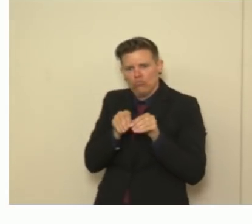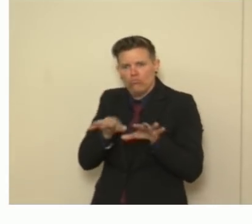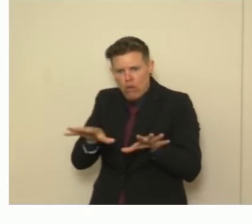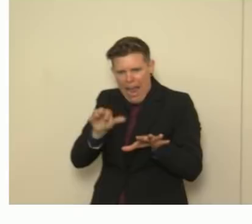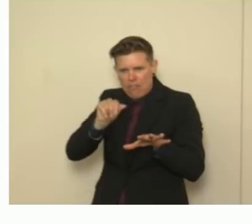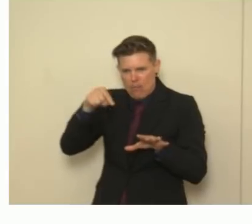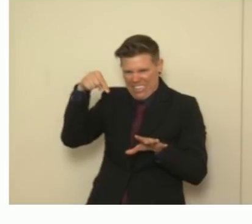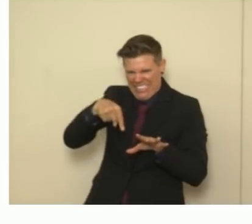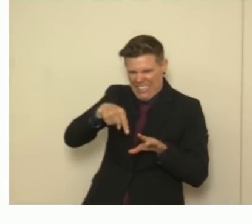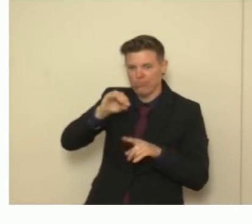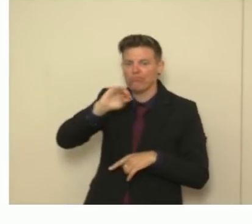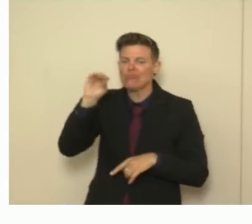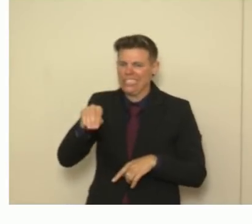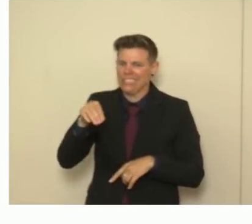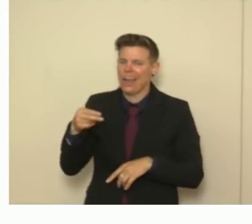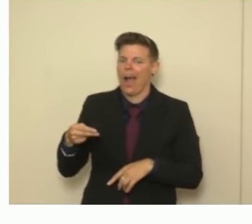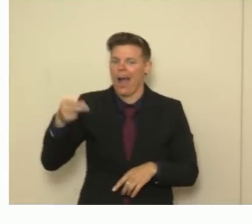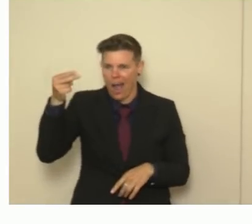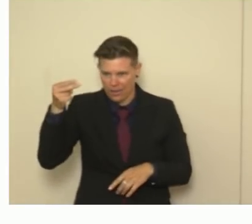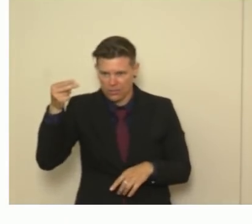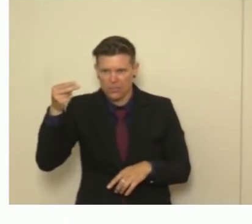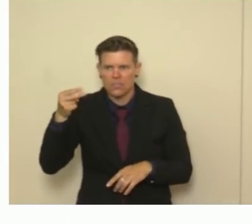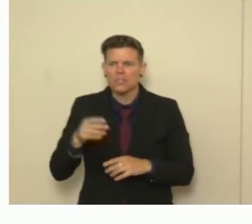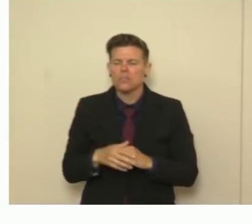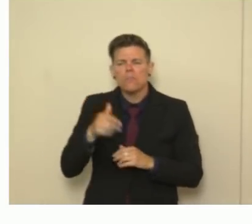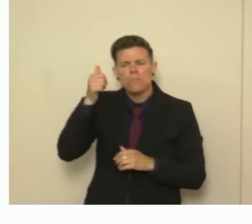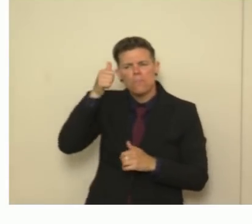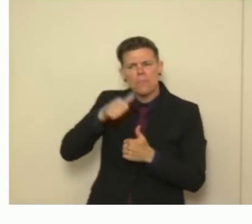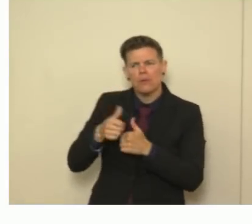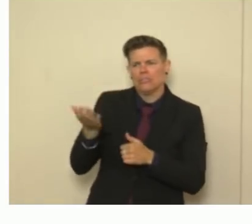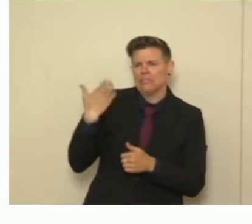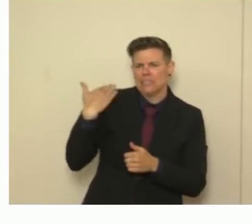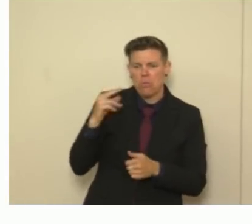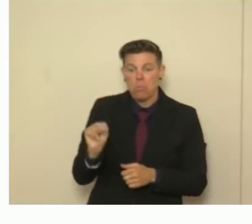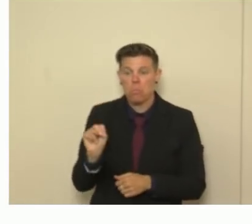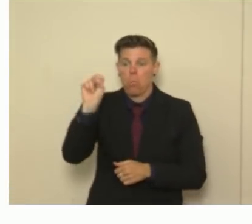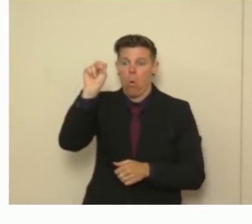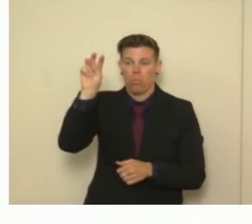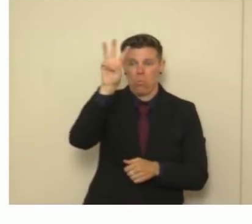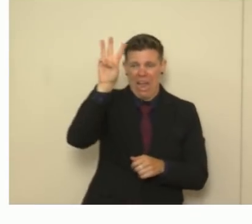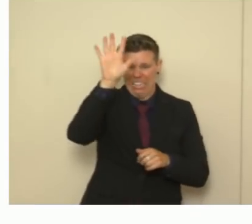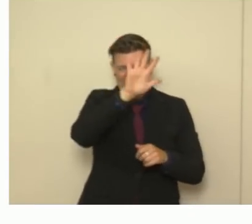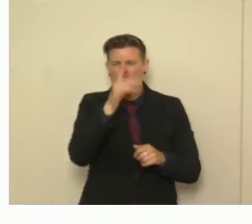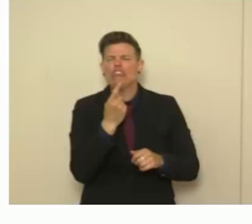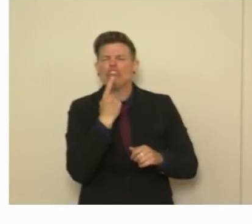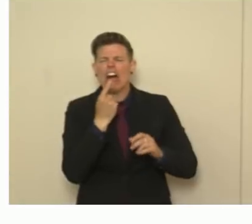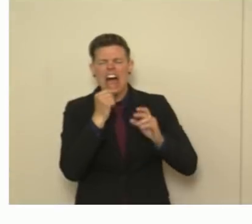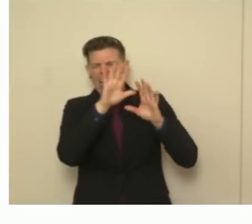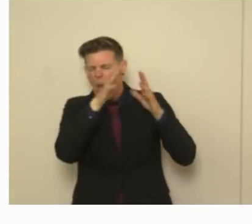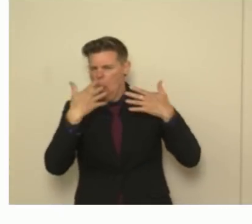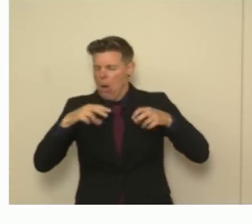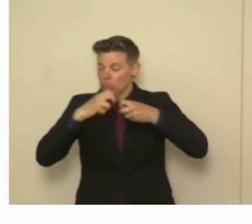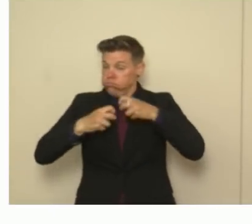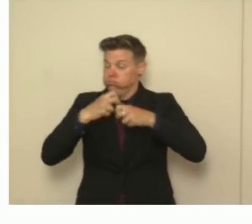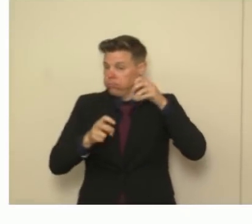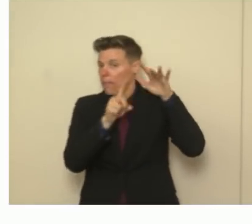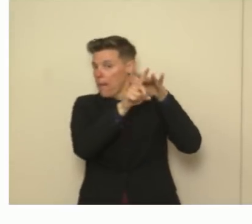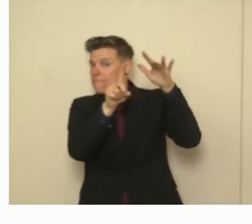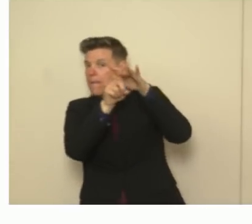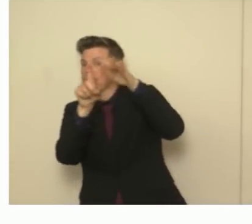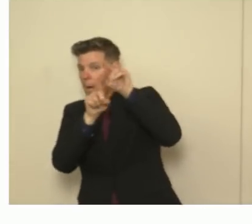high levels. Remember back in the day when the Northwest was the real problem and we were seeing all the cases there? They're actually